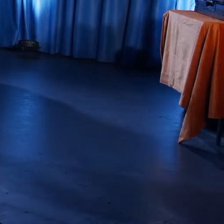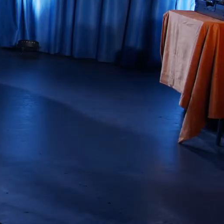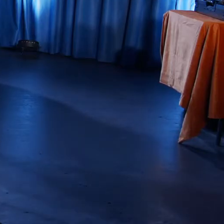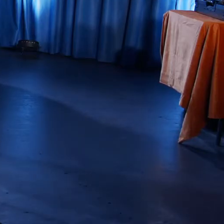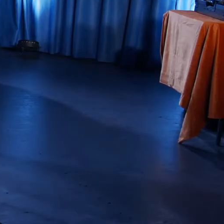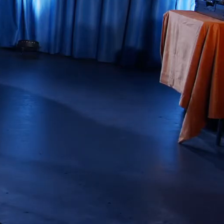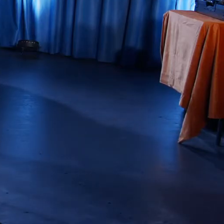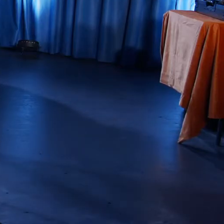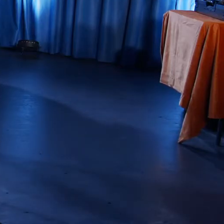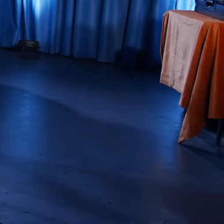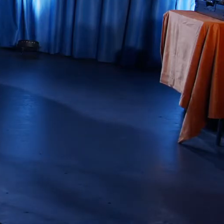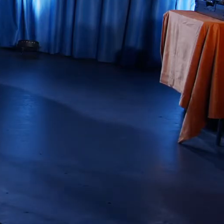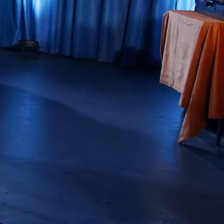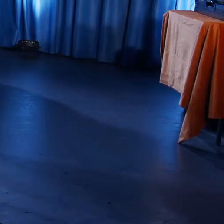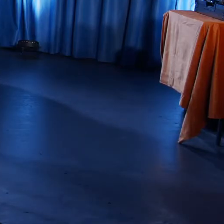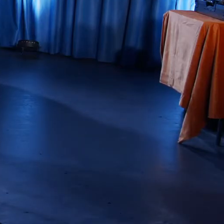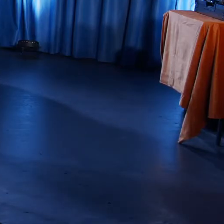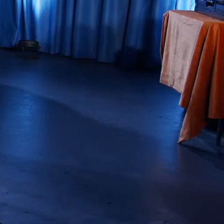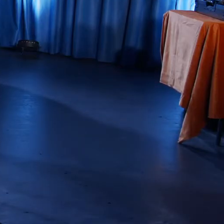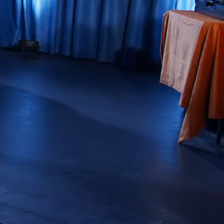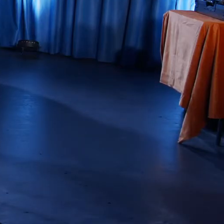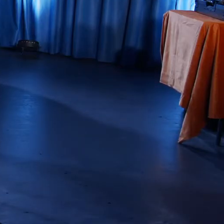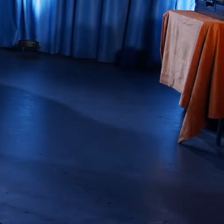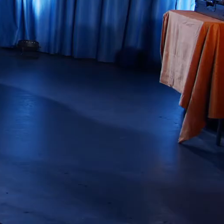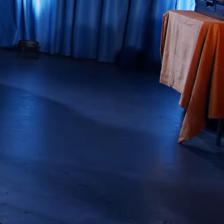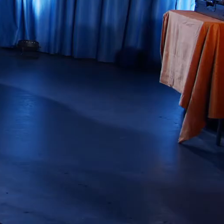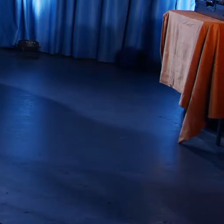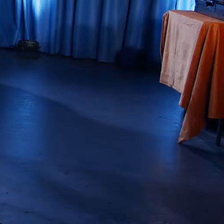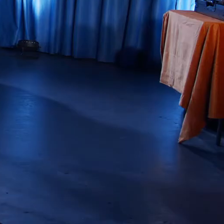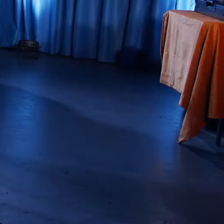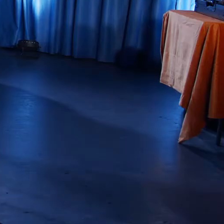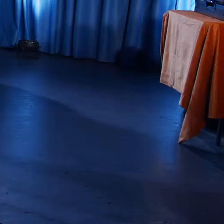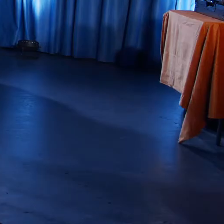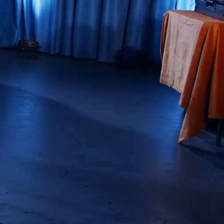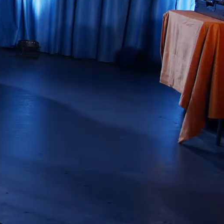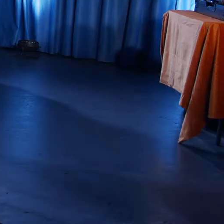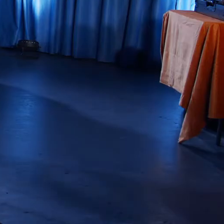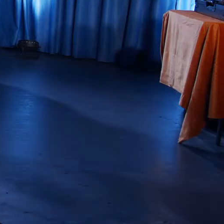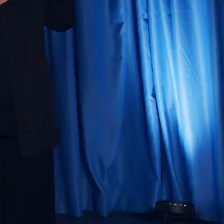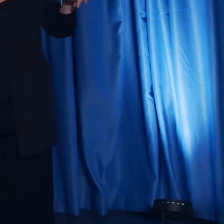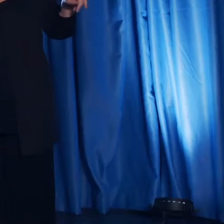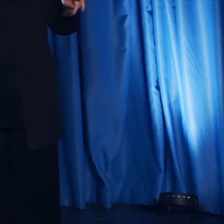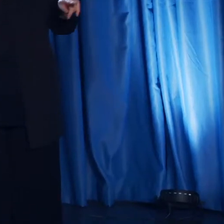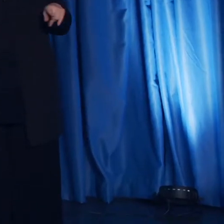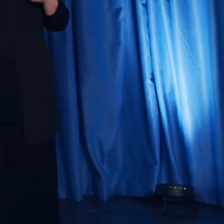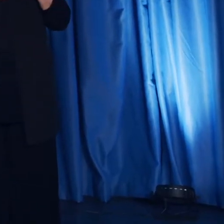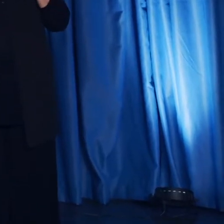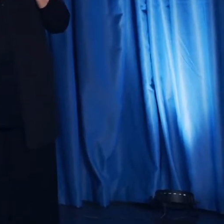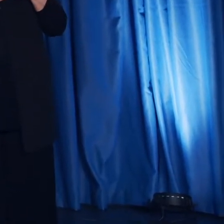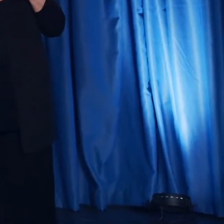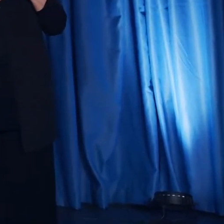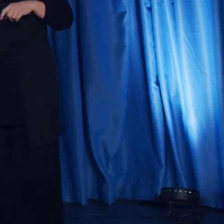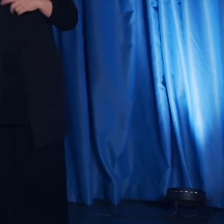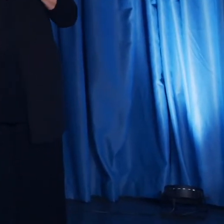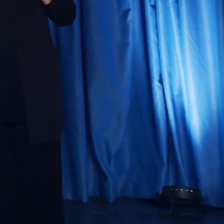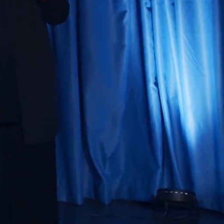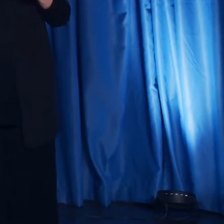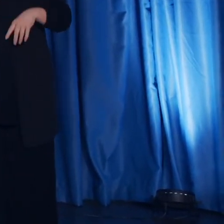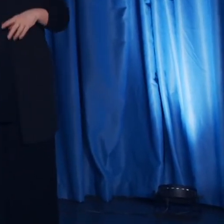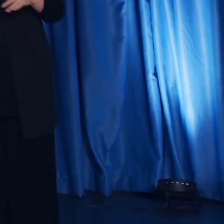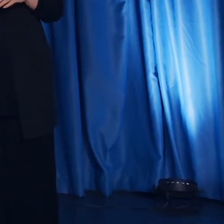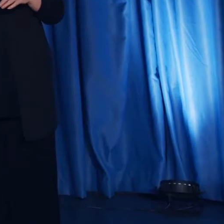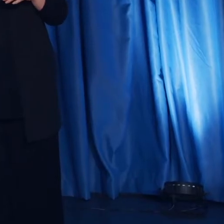and we need champions like you. Sustain your community's cultural life by adding your voice. Join the Inspiration